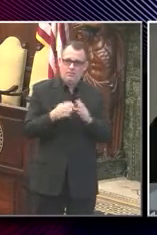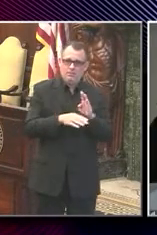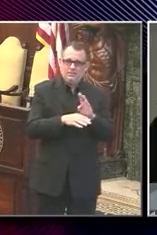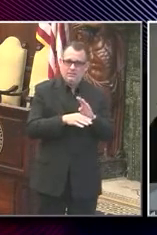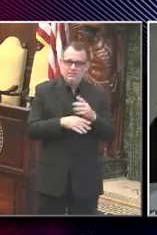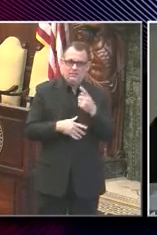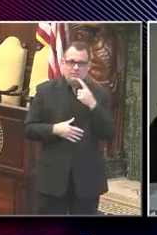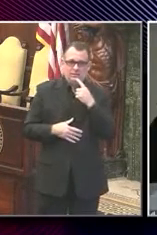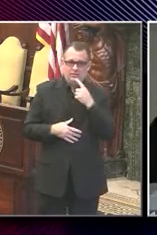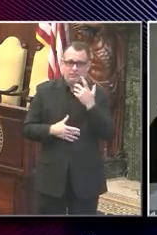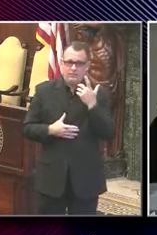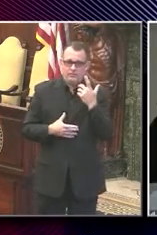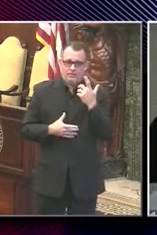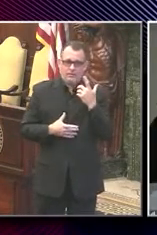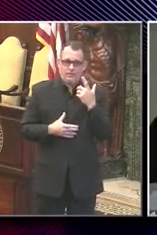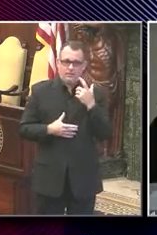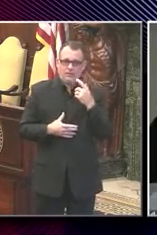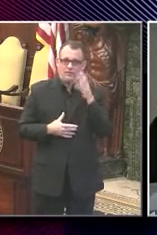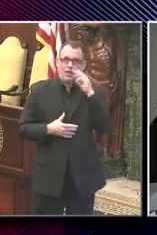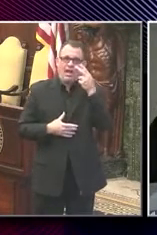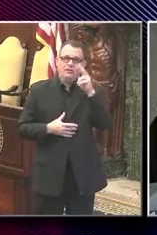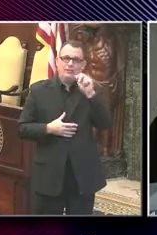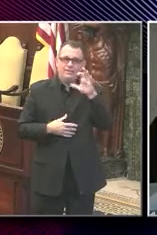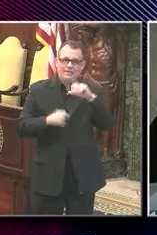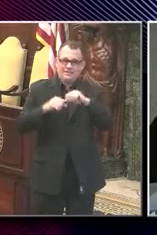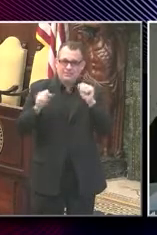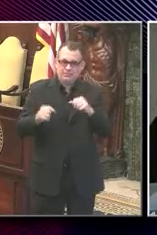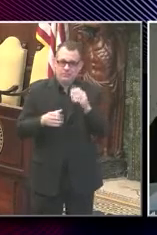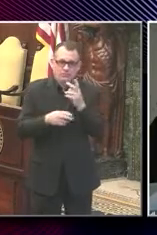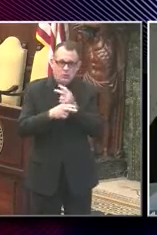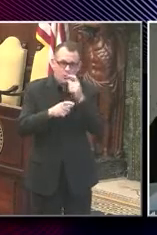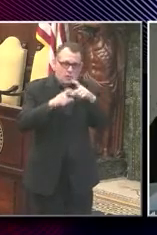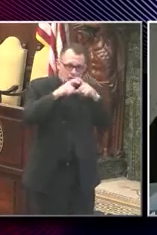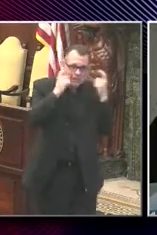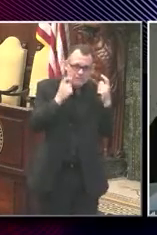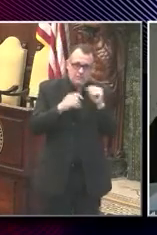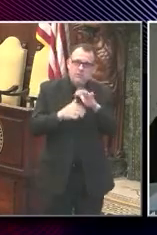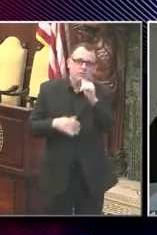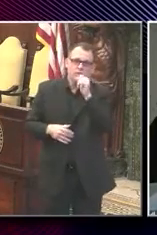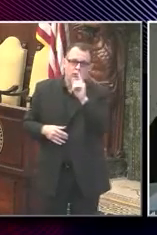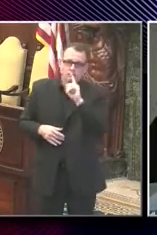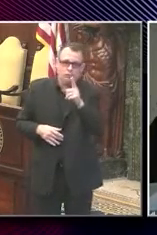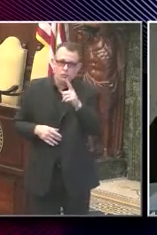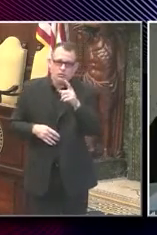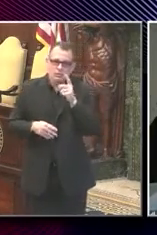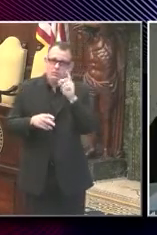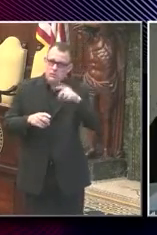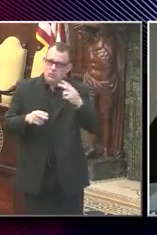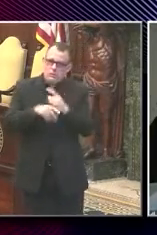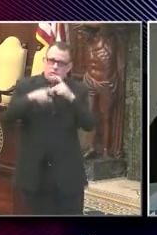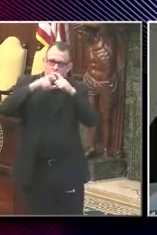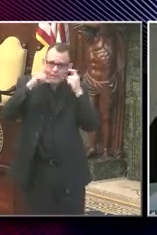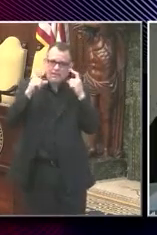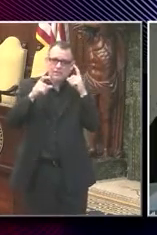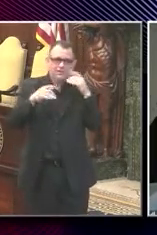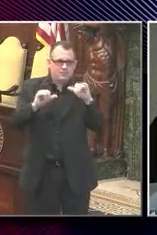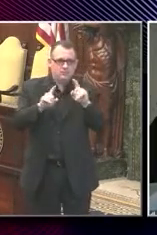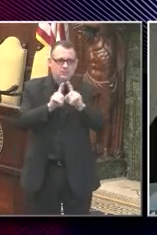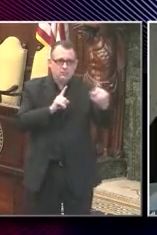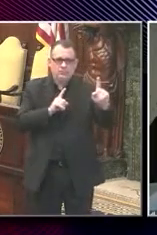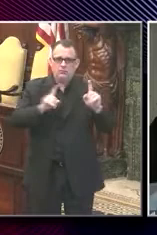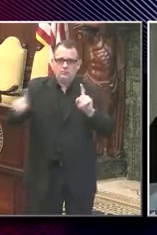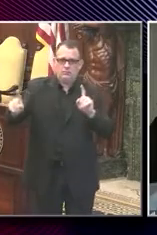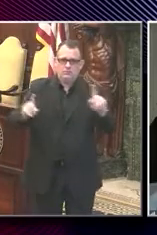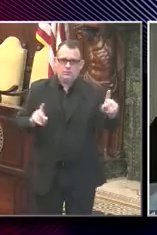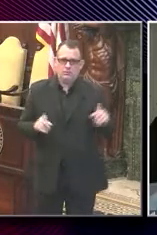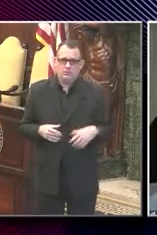great HVAC system and therefore they don't need to have people wear masks. That's not true. People still need to wear masks and keep a distance. And ventilation may be a